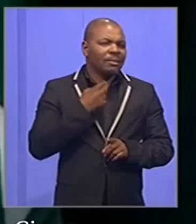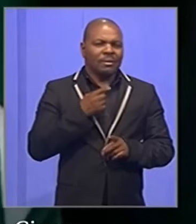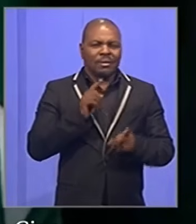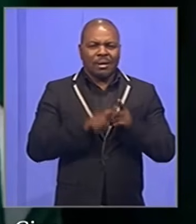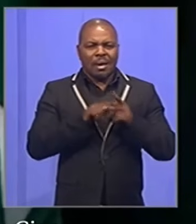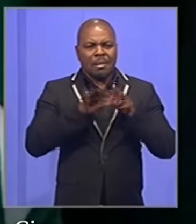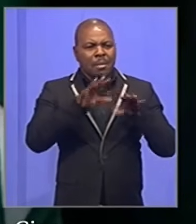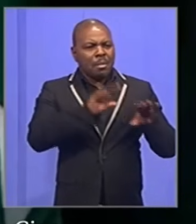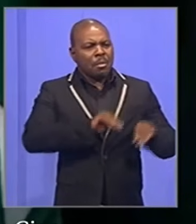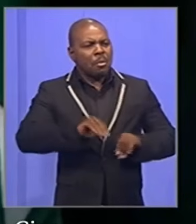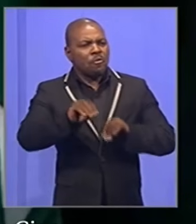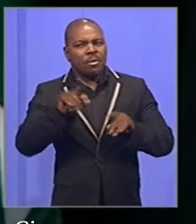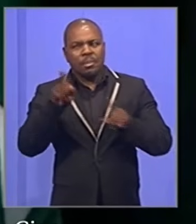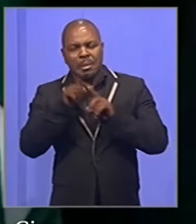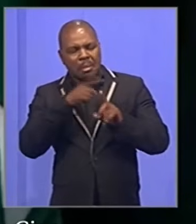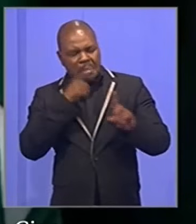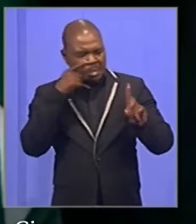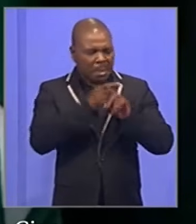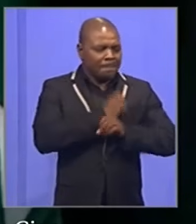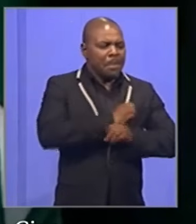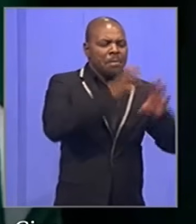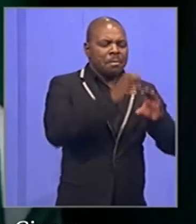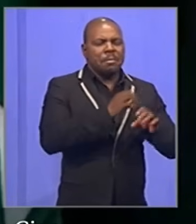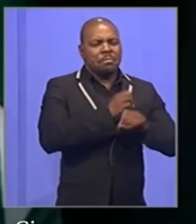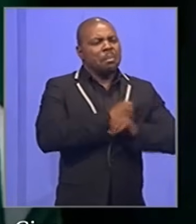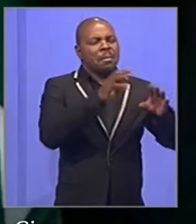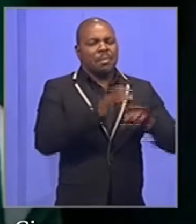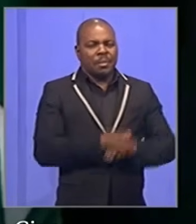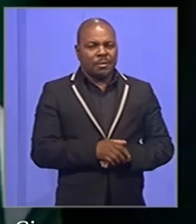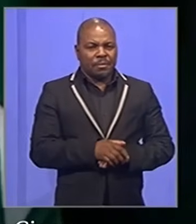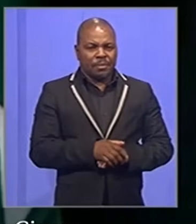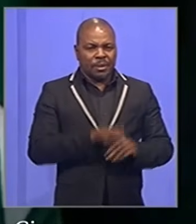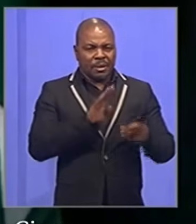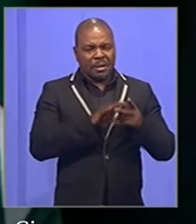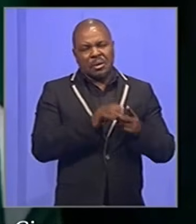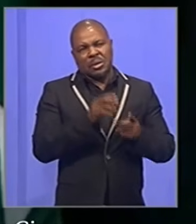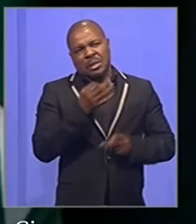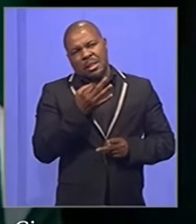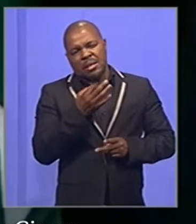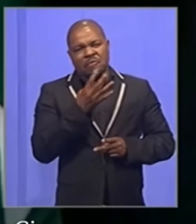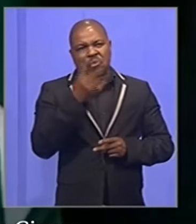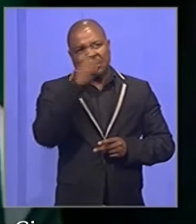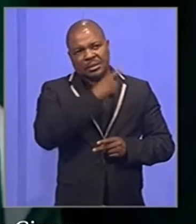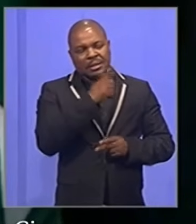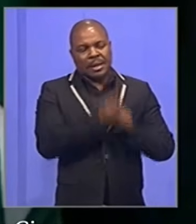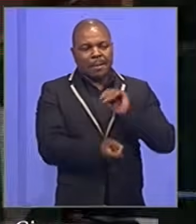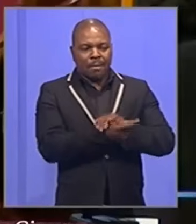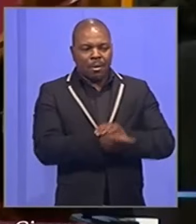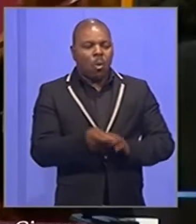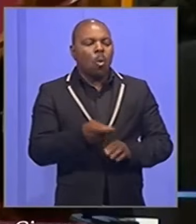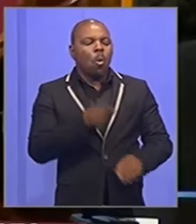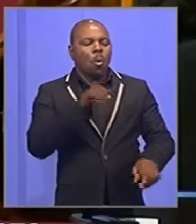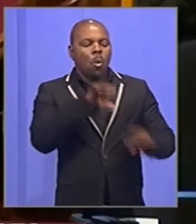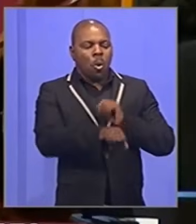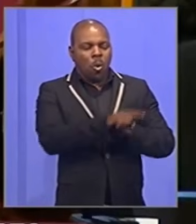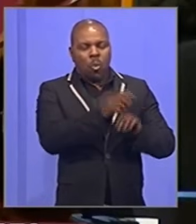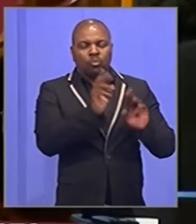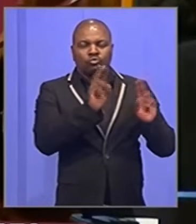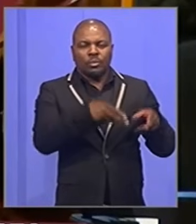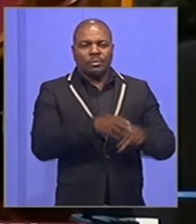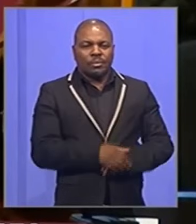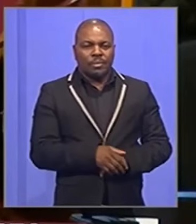were moving, they were targeted and bombed. And within 3 to 4 days, it came true that he was killed. Mopresidente